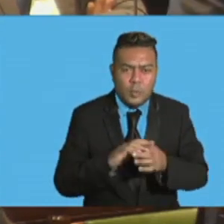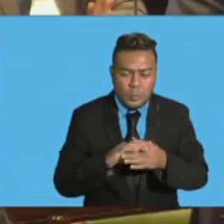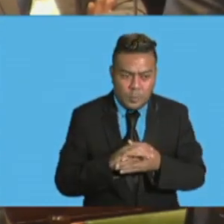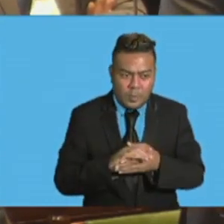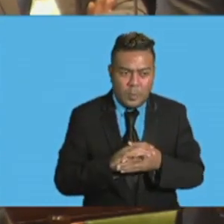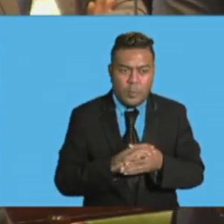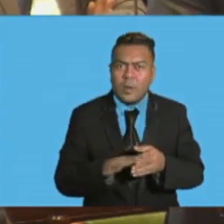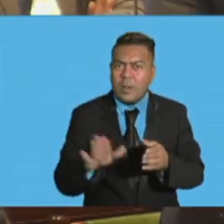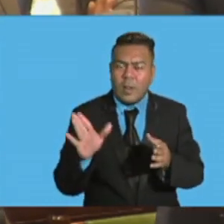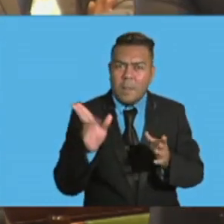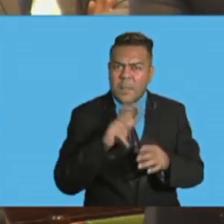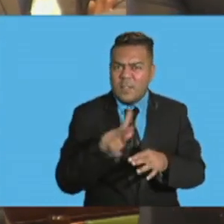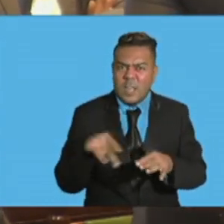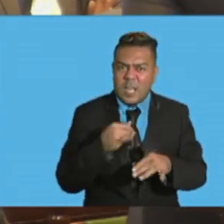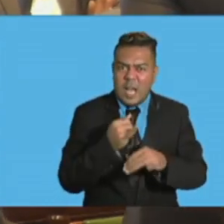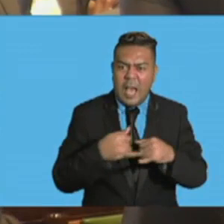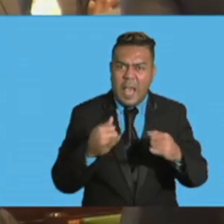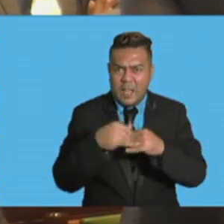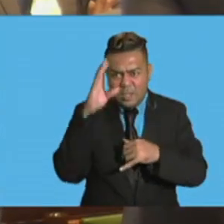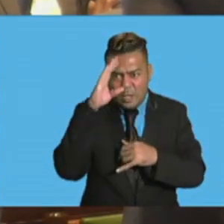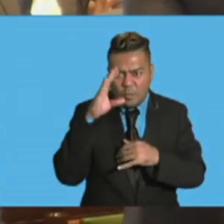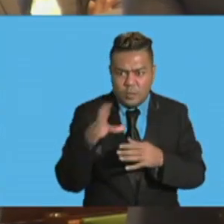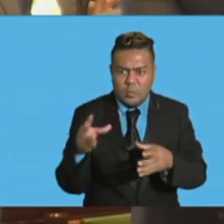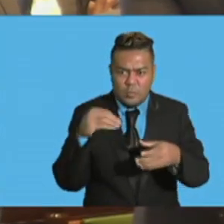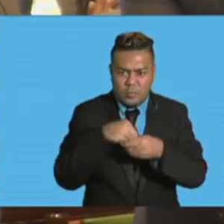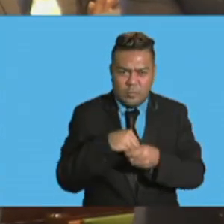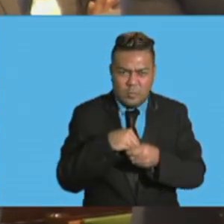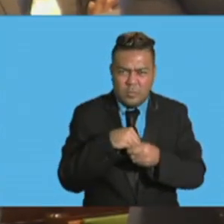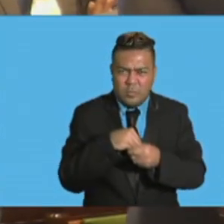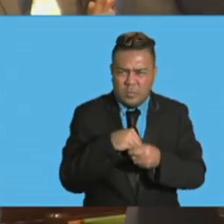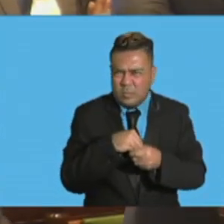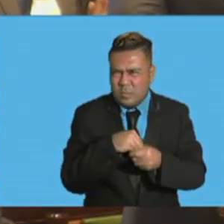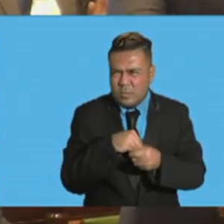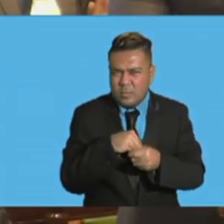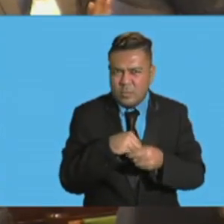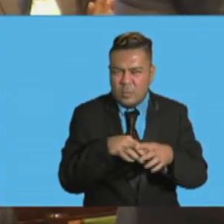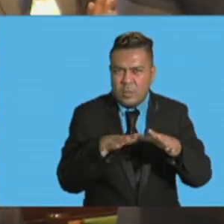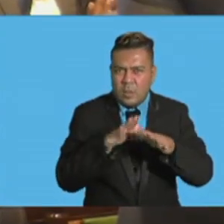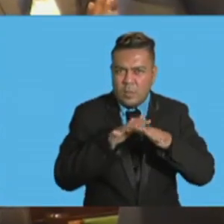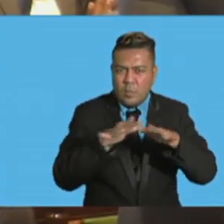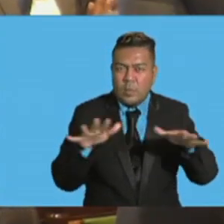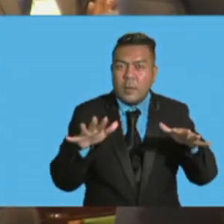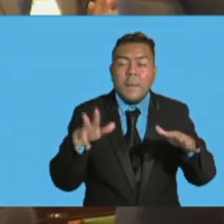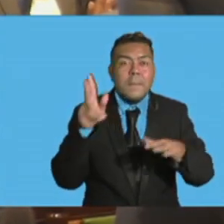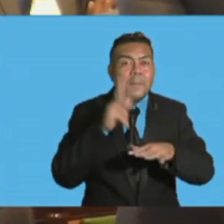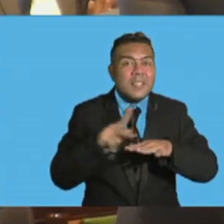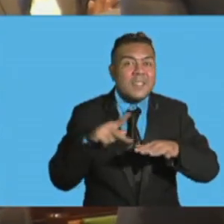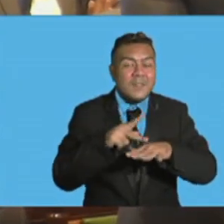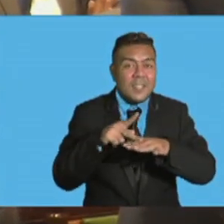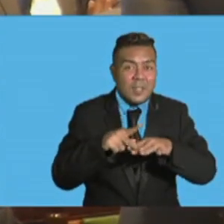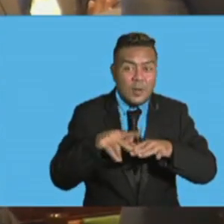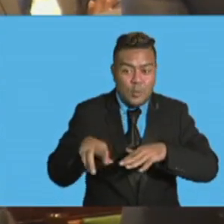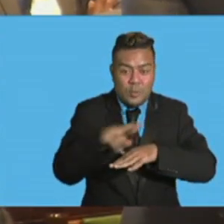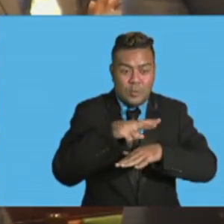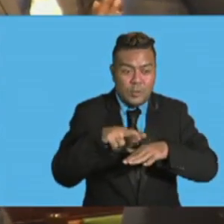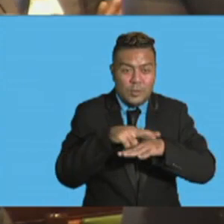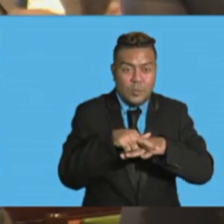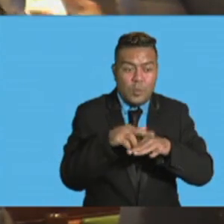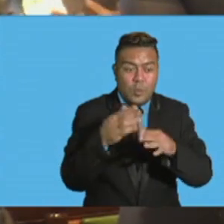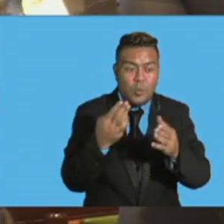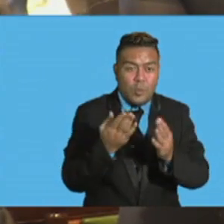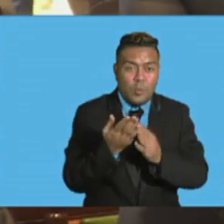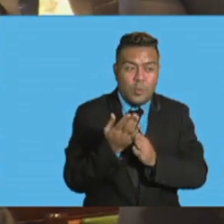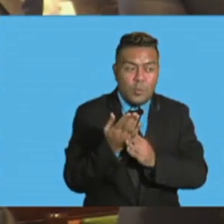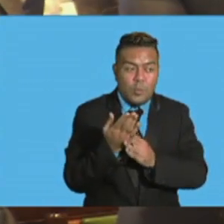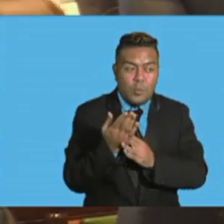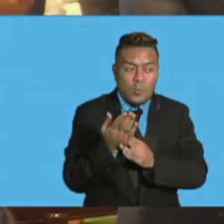the ADB annual meeting, Mr. Speaker, sir. In the wider Pacific region, if we include Australia and New Zealand, the last time it was held